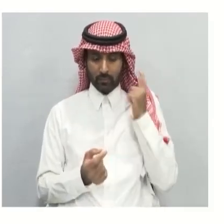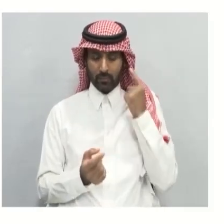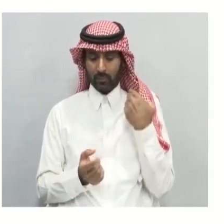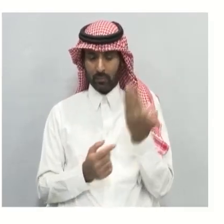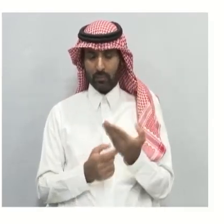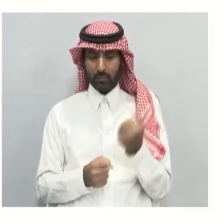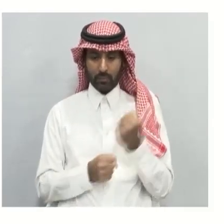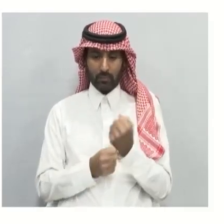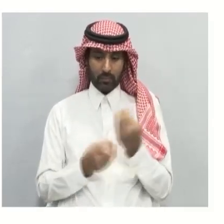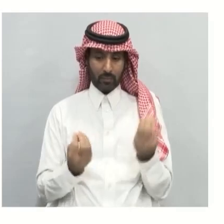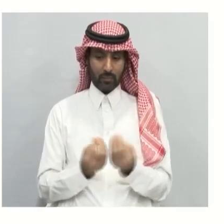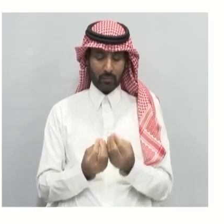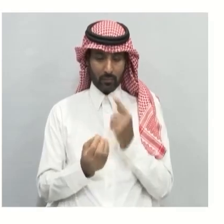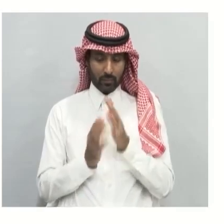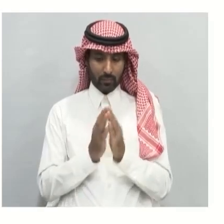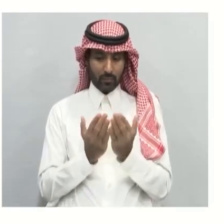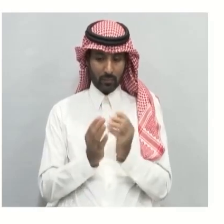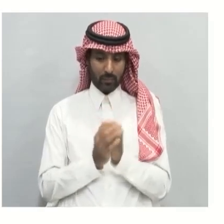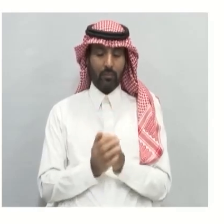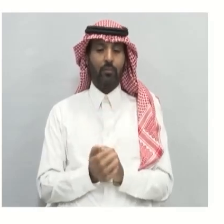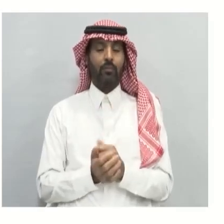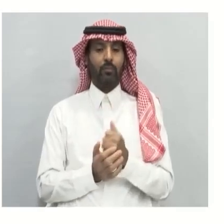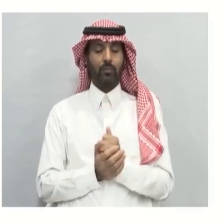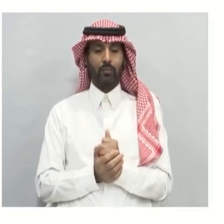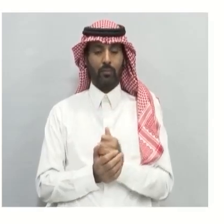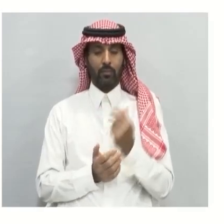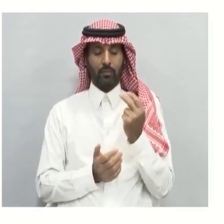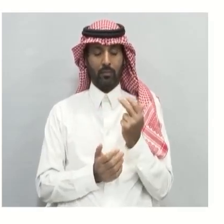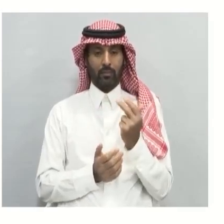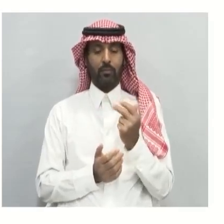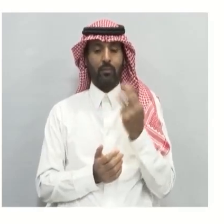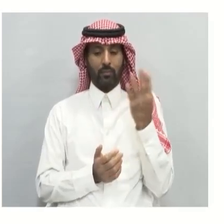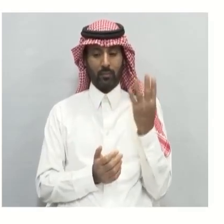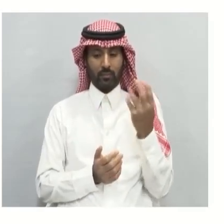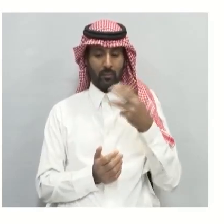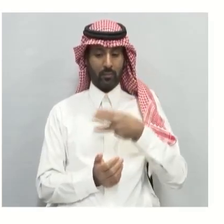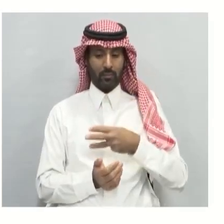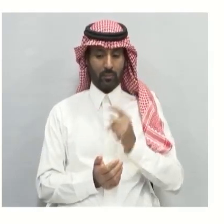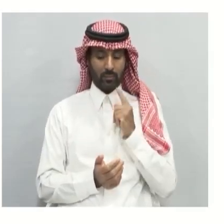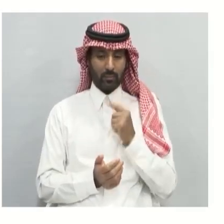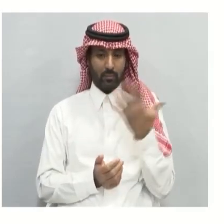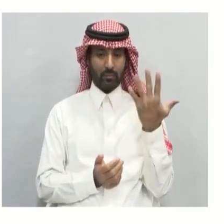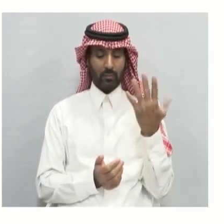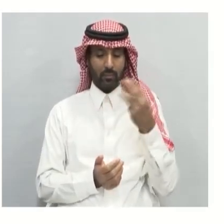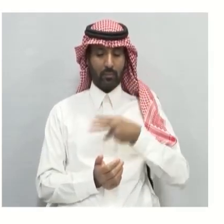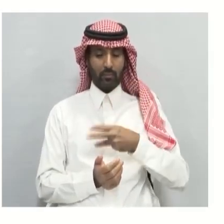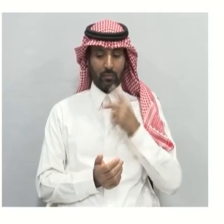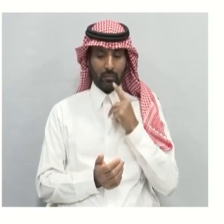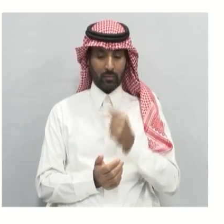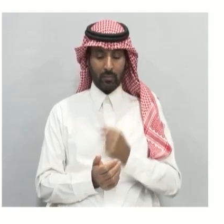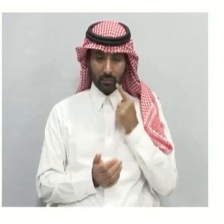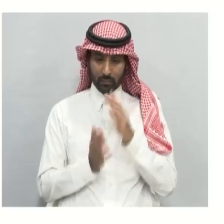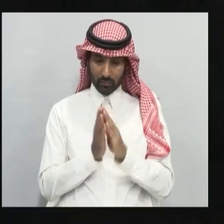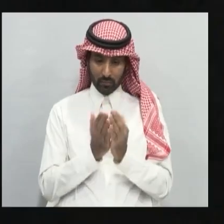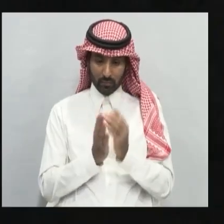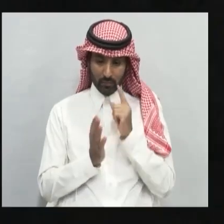with the peer work in your books, page 34 and 35. All you need for the lesson today is your